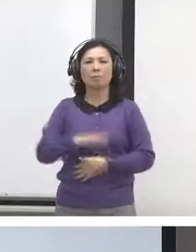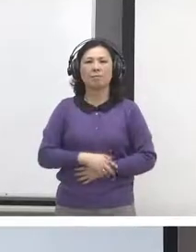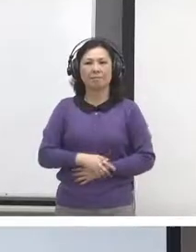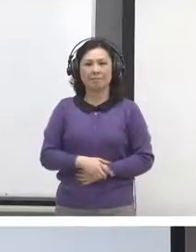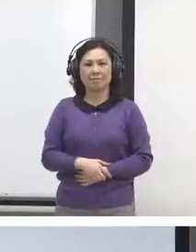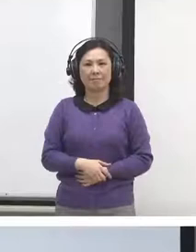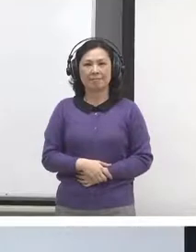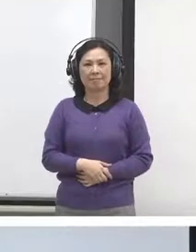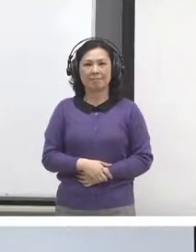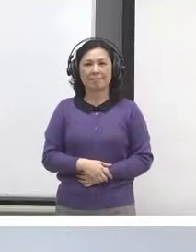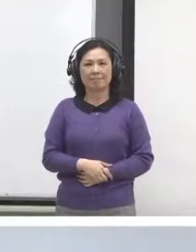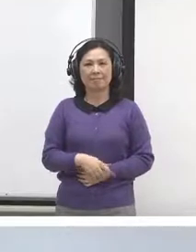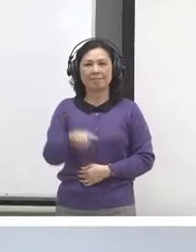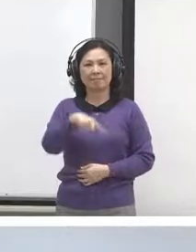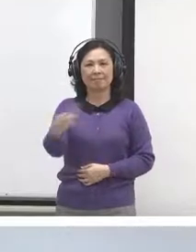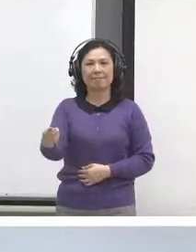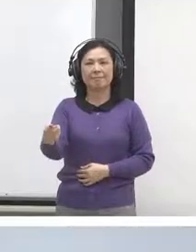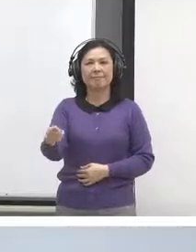So where do we go from here?